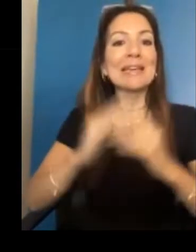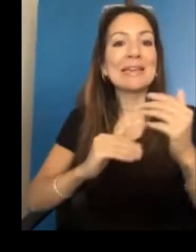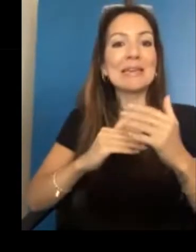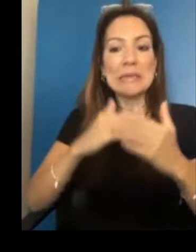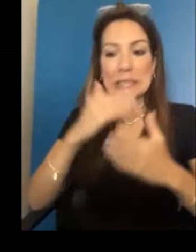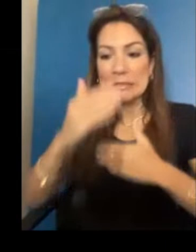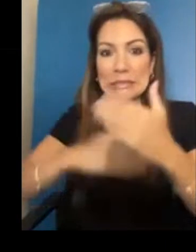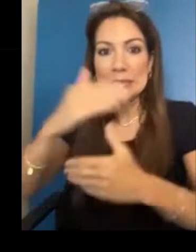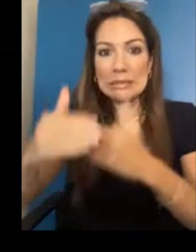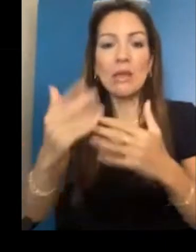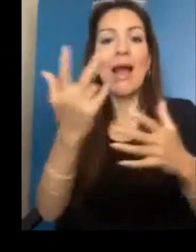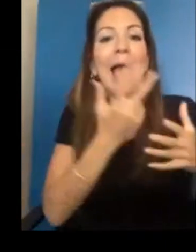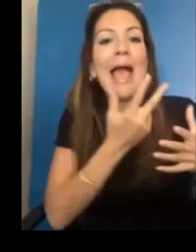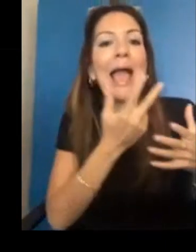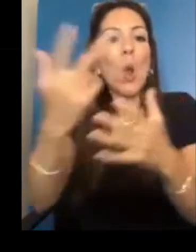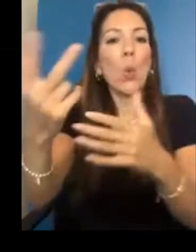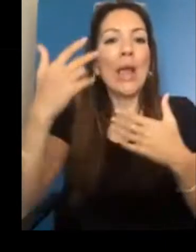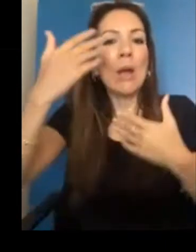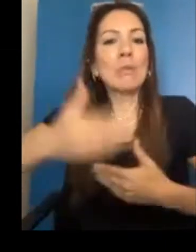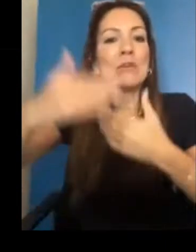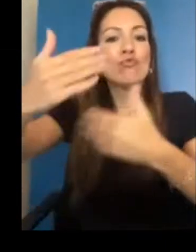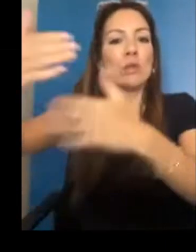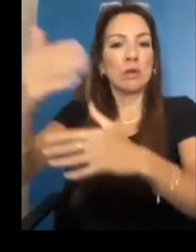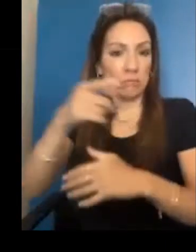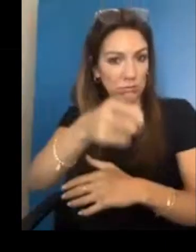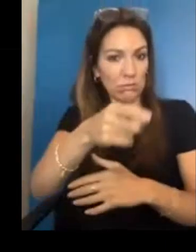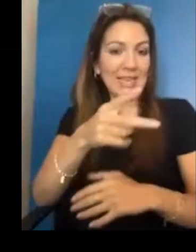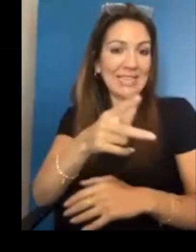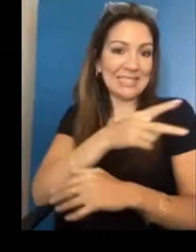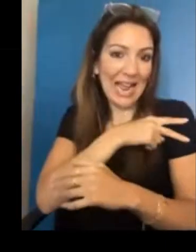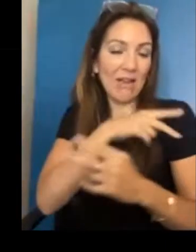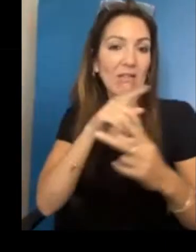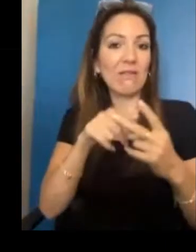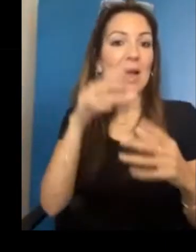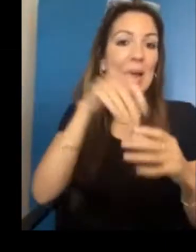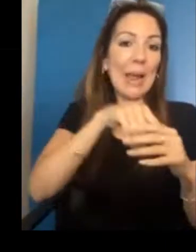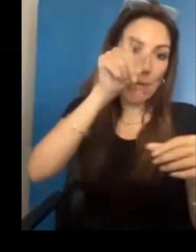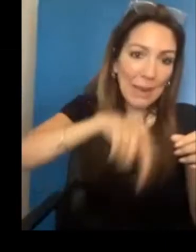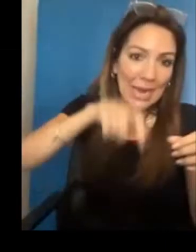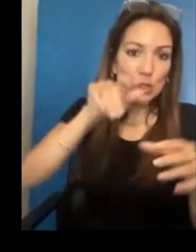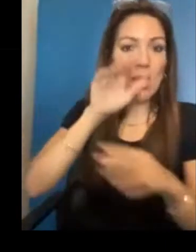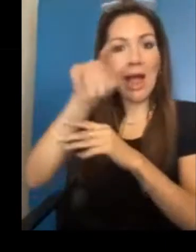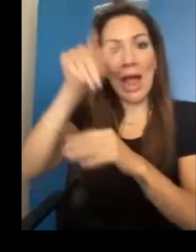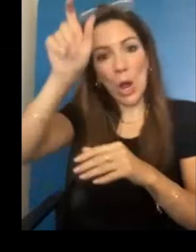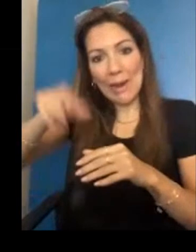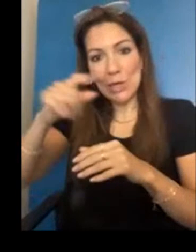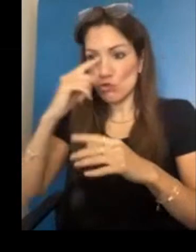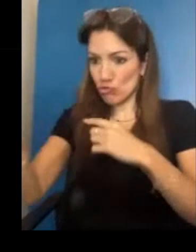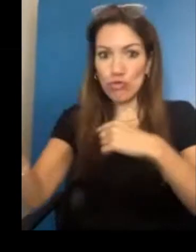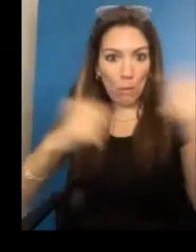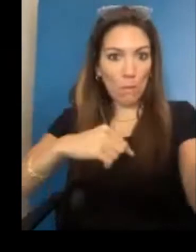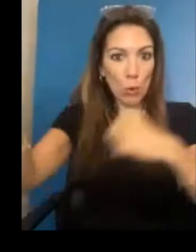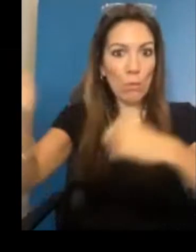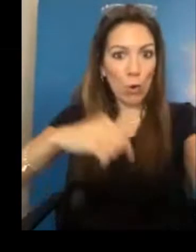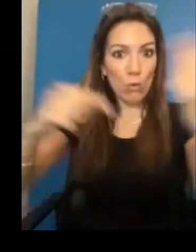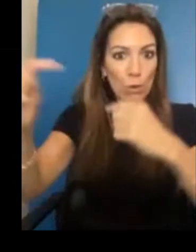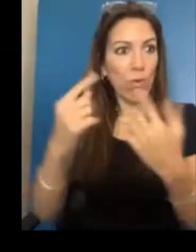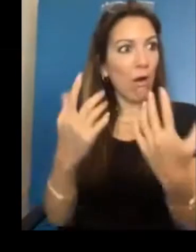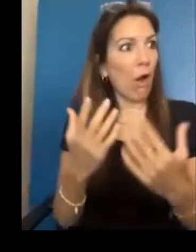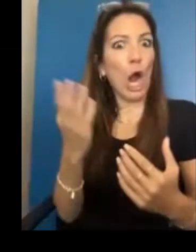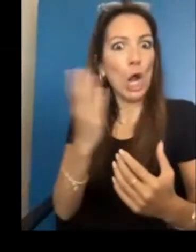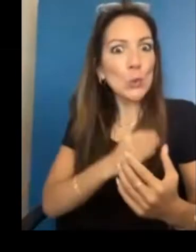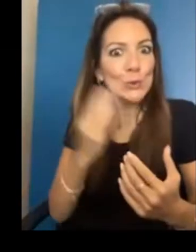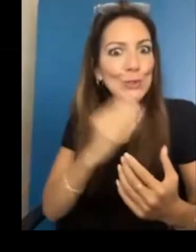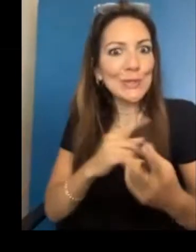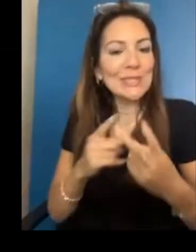8-week period of where all of our ward staff and our inpatient and outpatient staff will come. They'll get used to the facility, they'll conduct their mandatory training, so